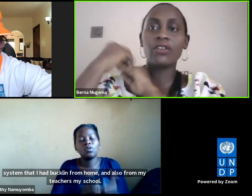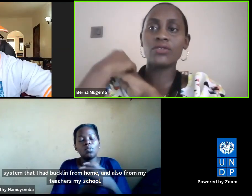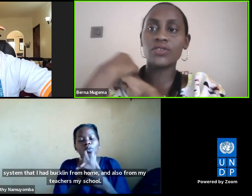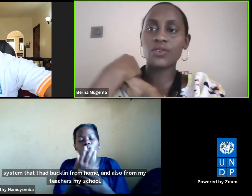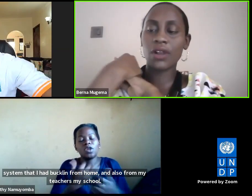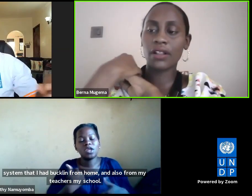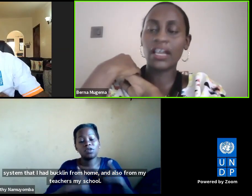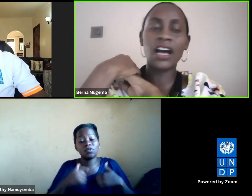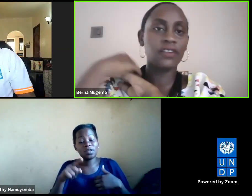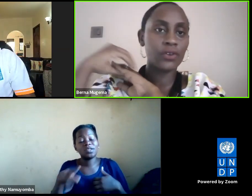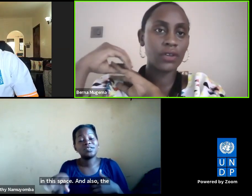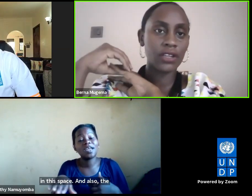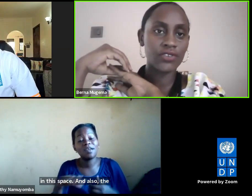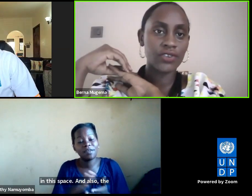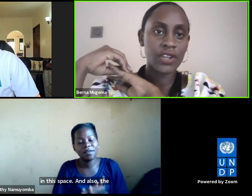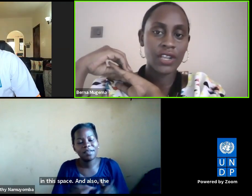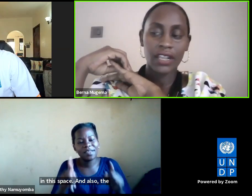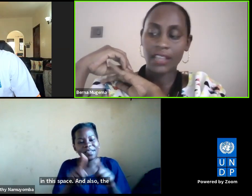And also